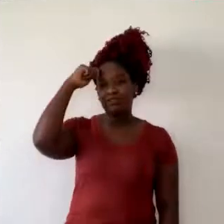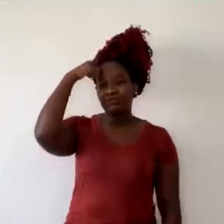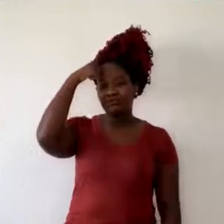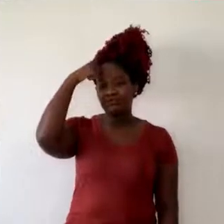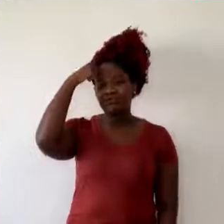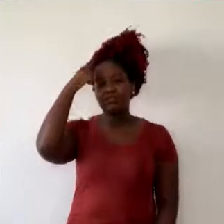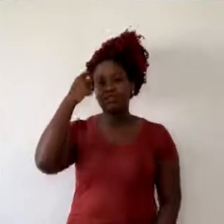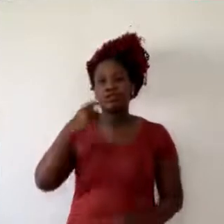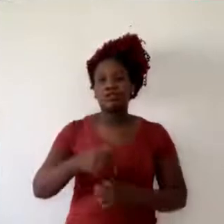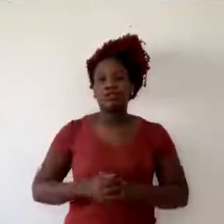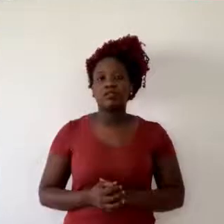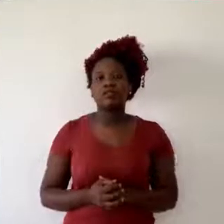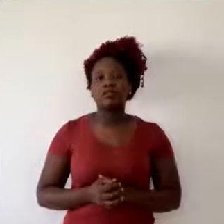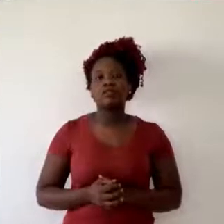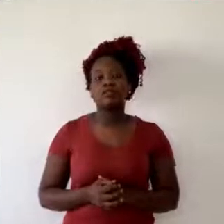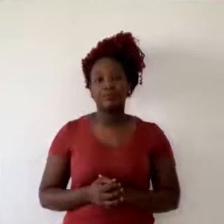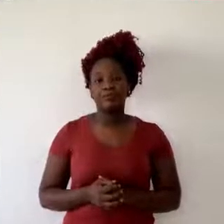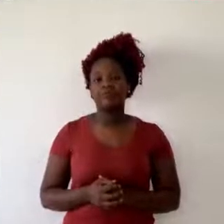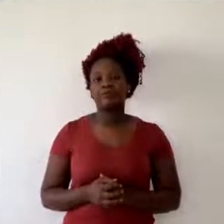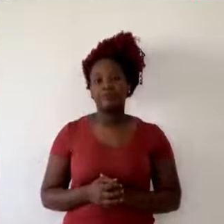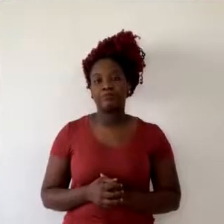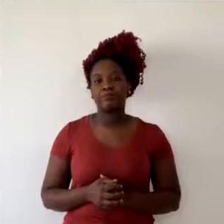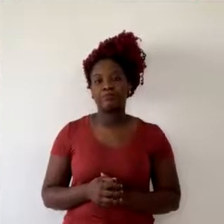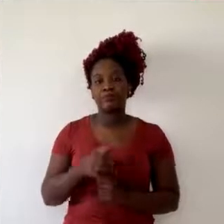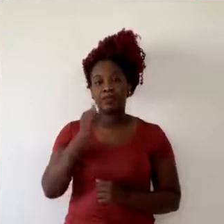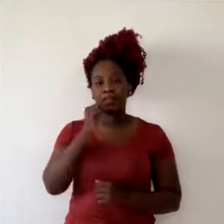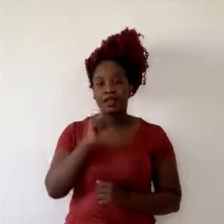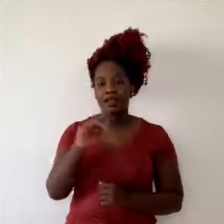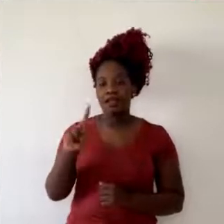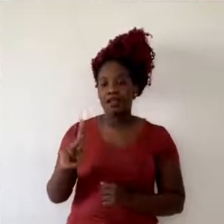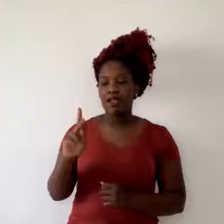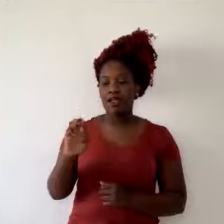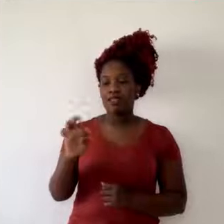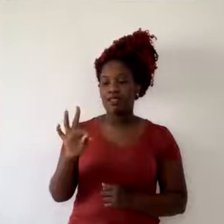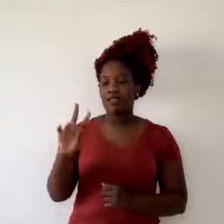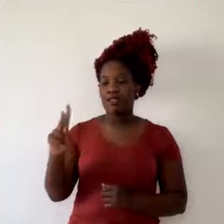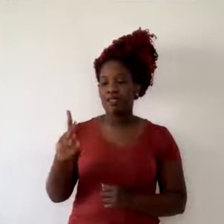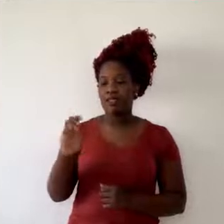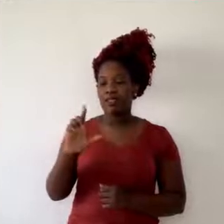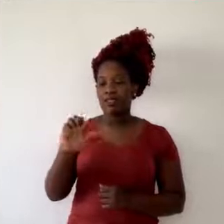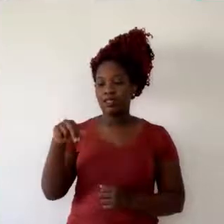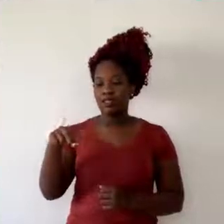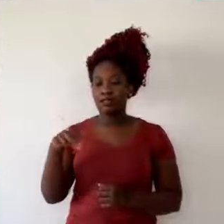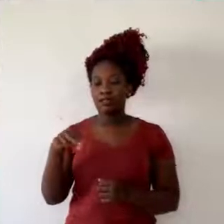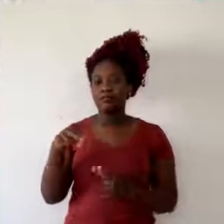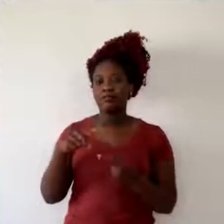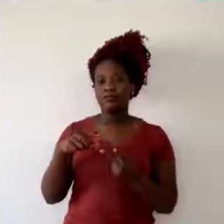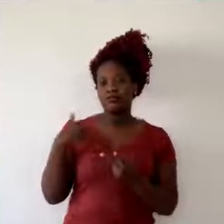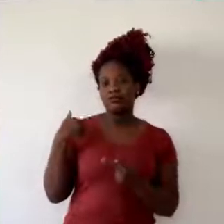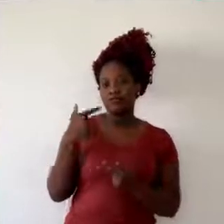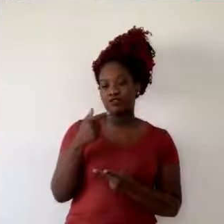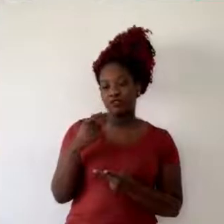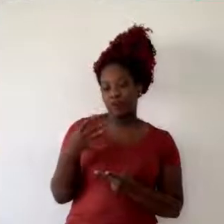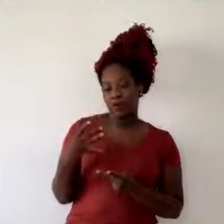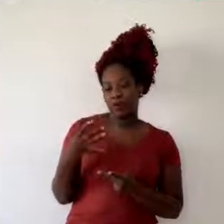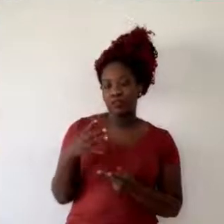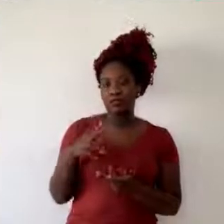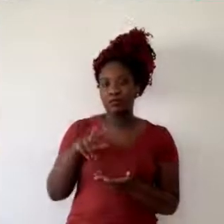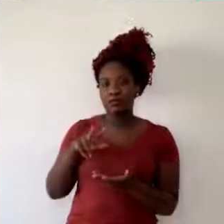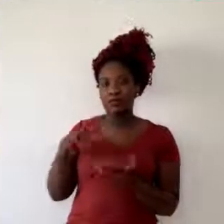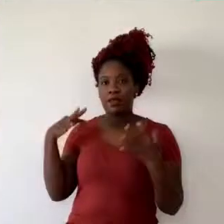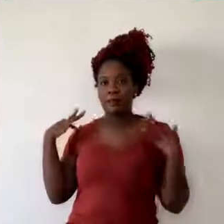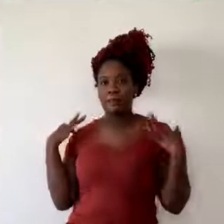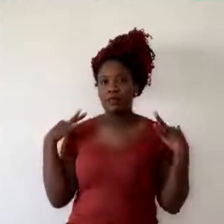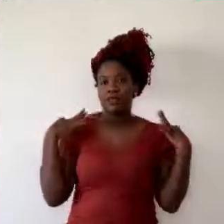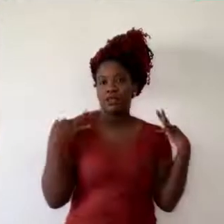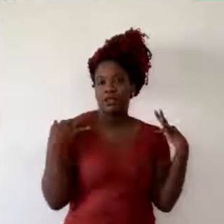Black woman to violence. Kathleen Romeo, 24 years old, so young.